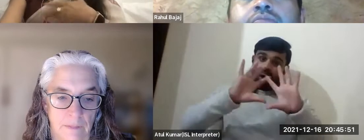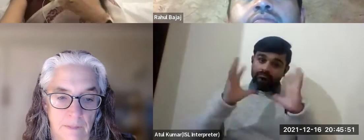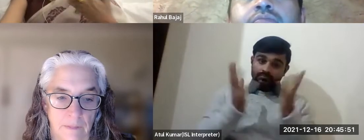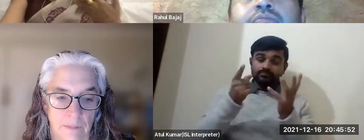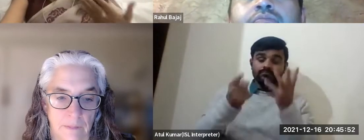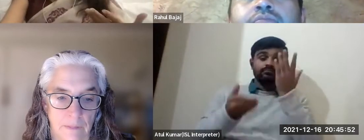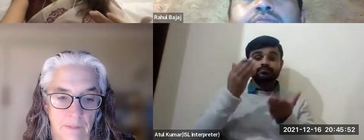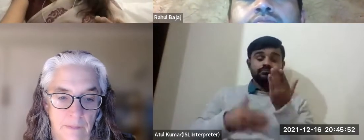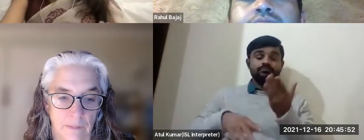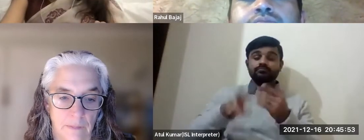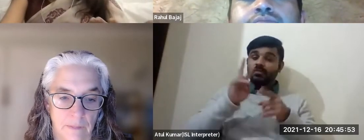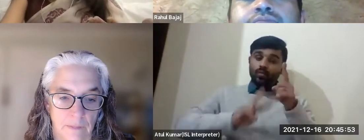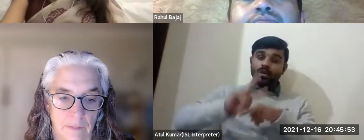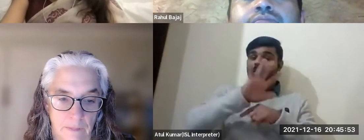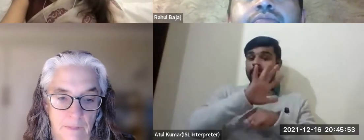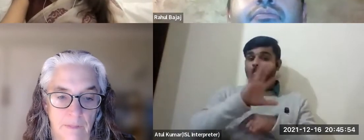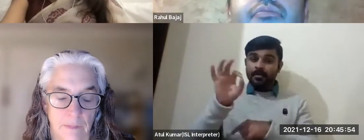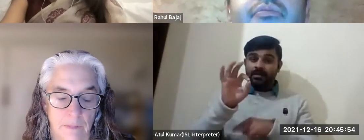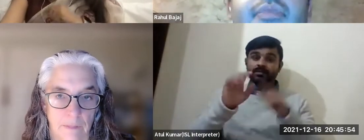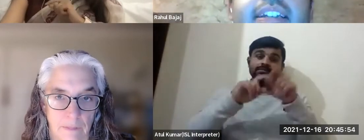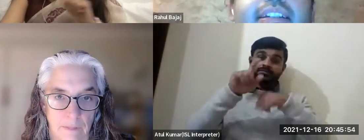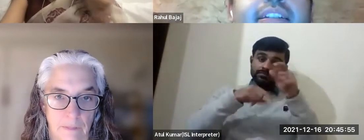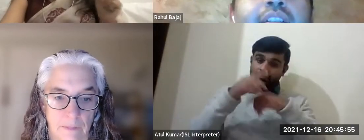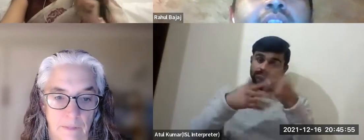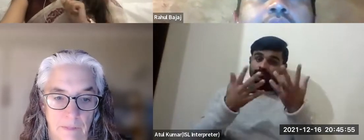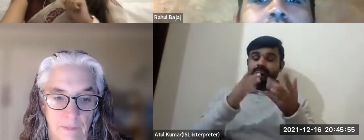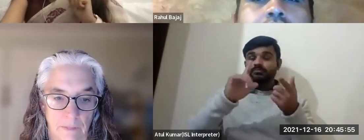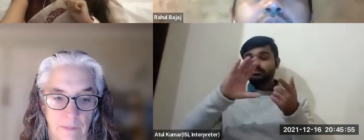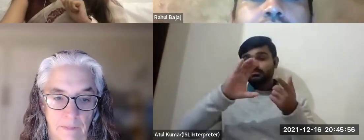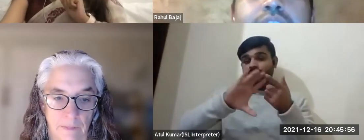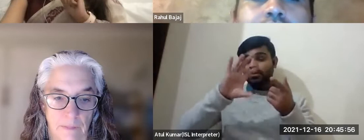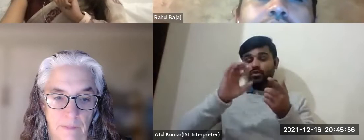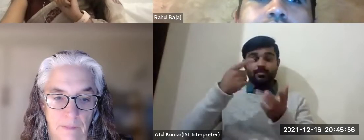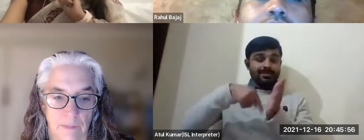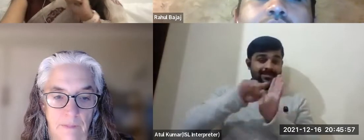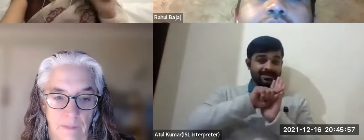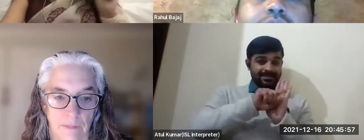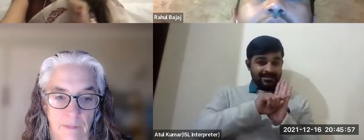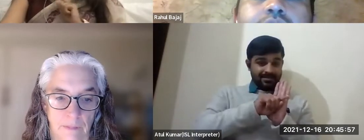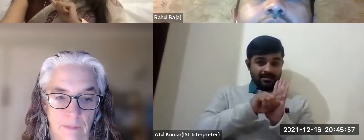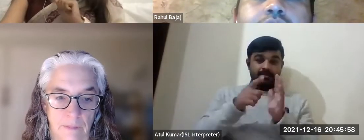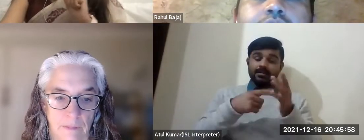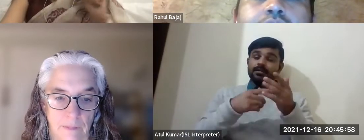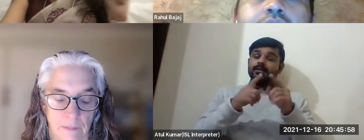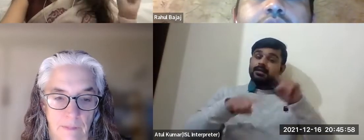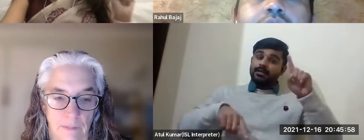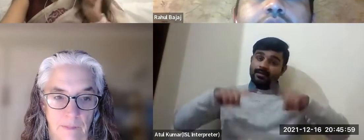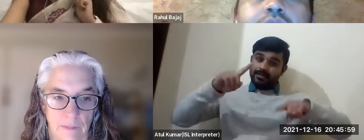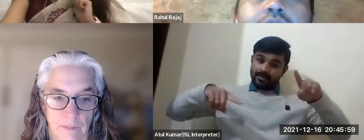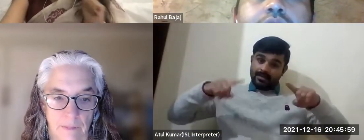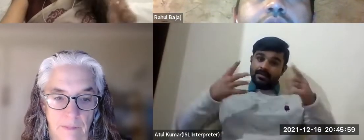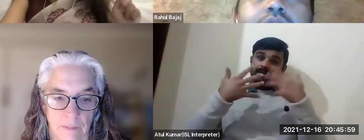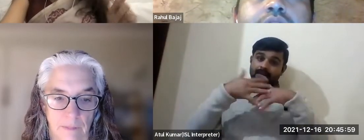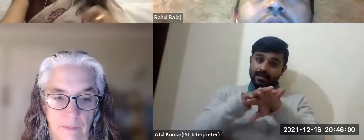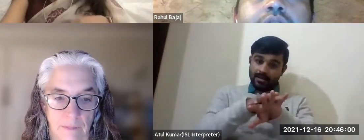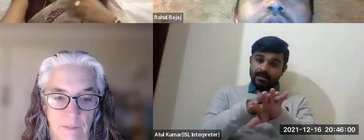they might be a valuable 500 company, or their CEO might have signed a diversity and